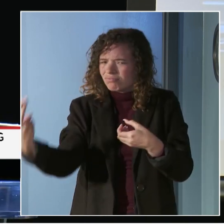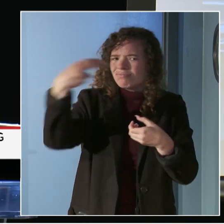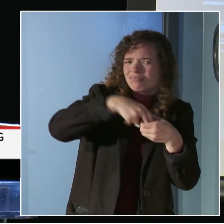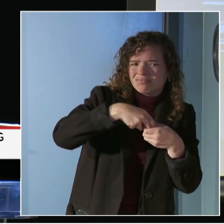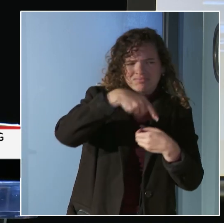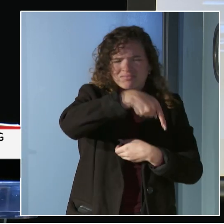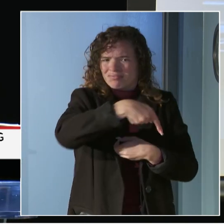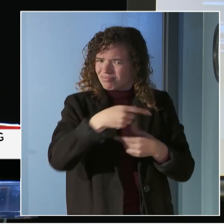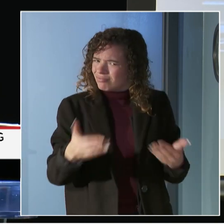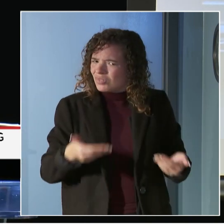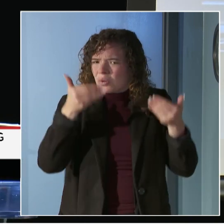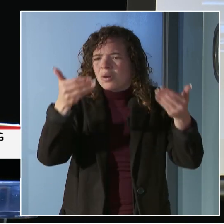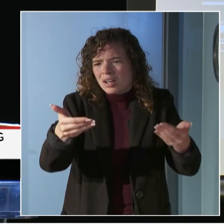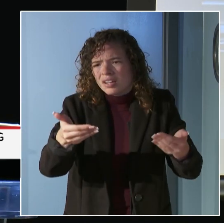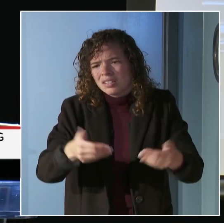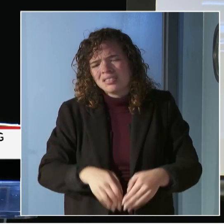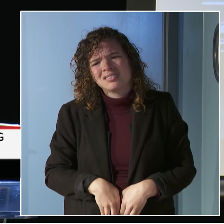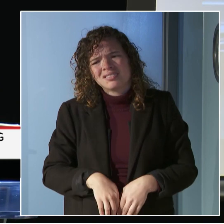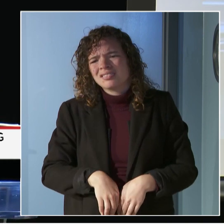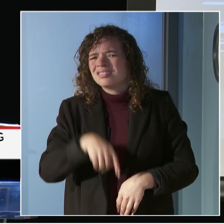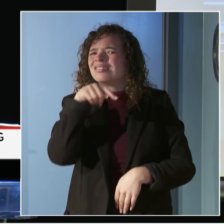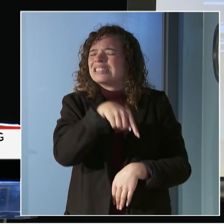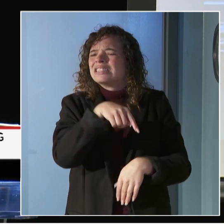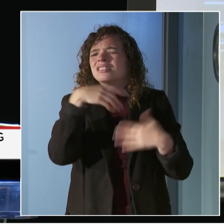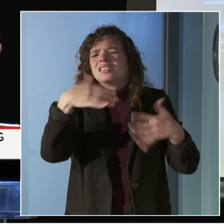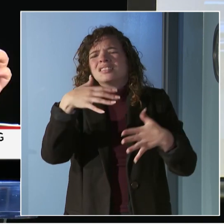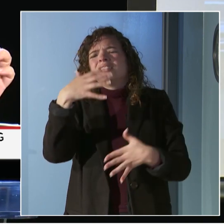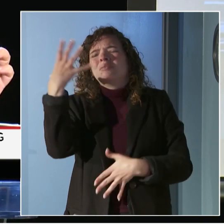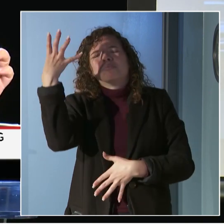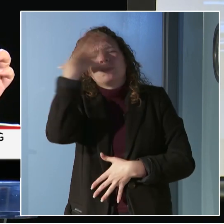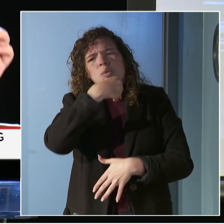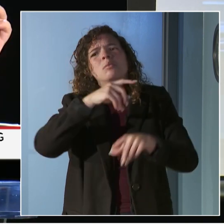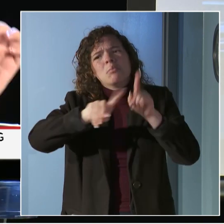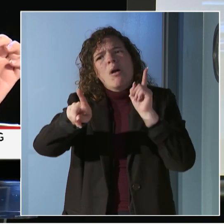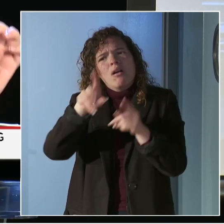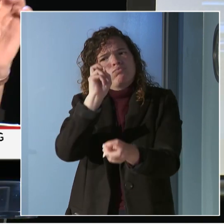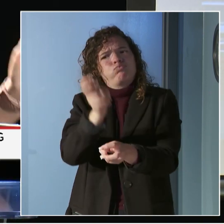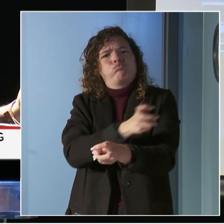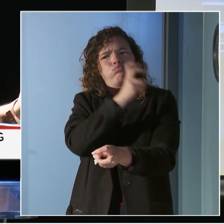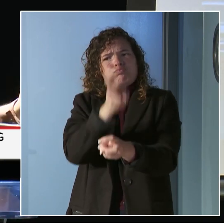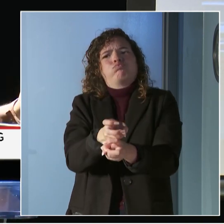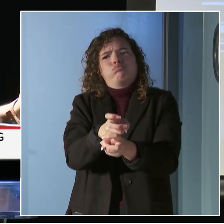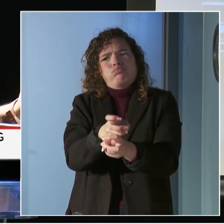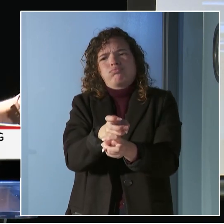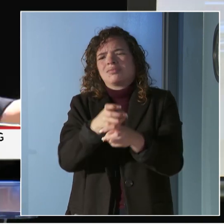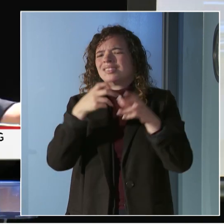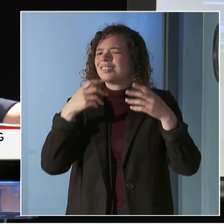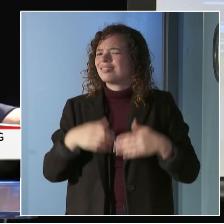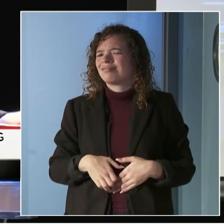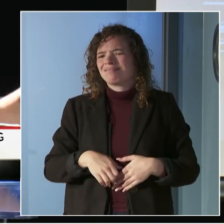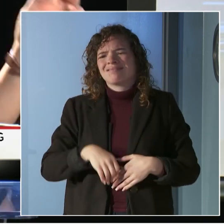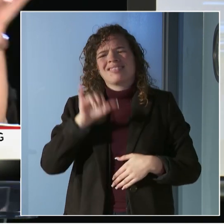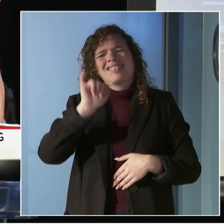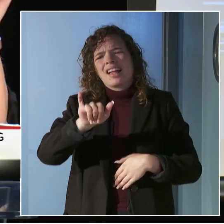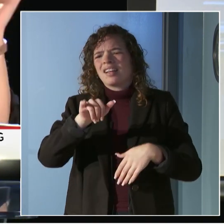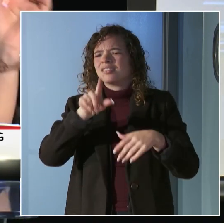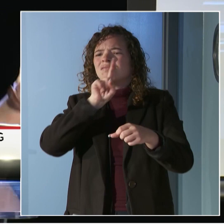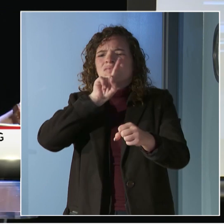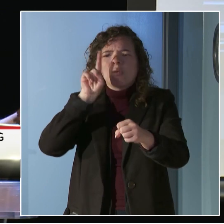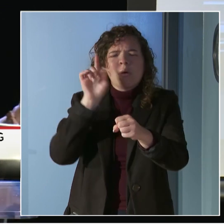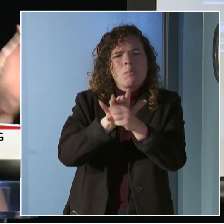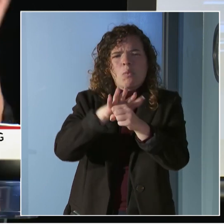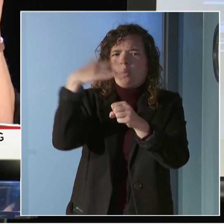beautiful and hard to find thing. So let us also take a moment to applaud the mission and dedication